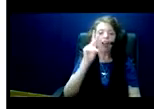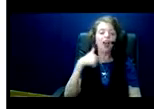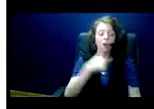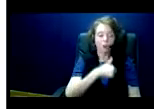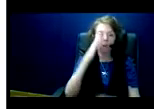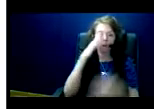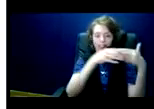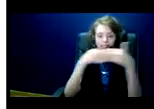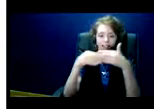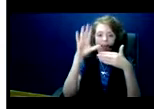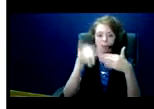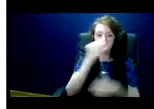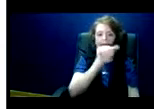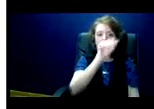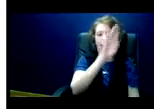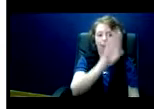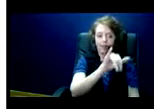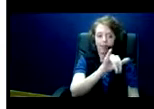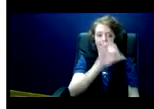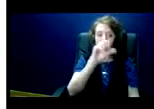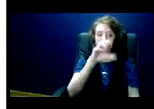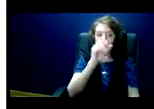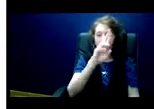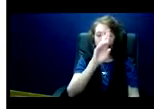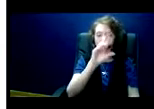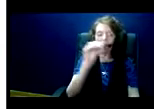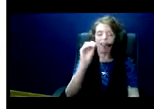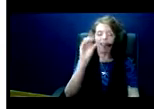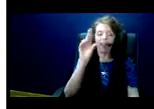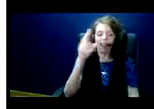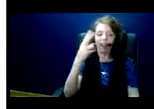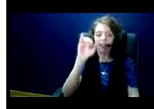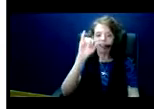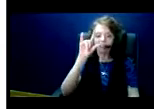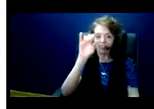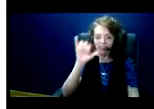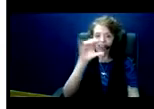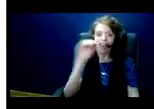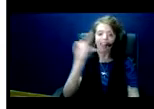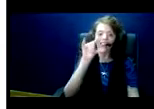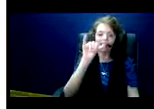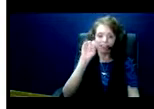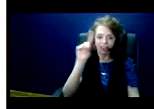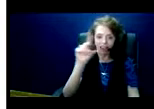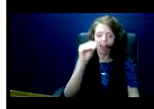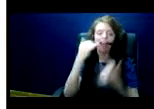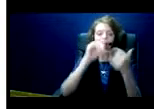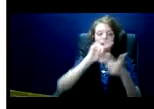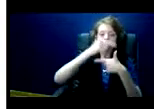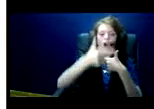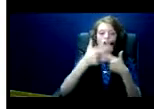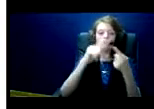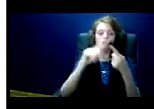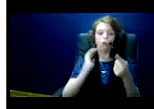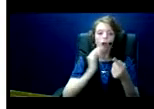by Abby Schreer, Hayley, Sherwood, and Linda Carlton. I'll now turn things over to our